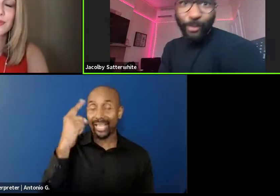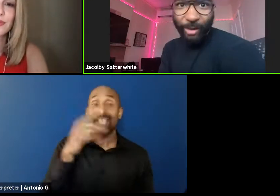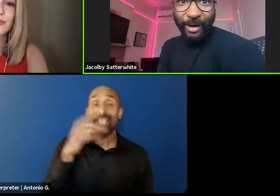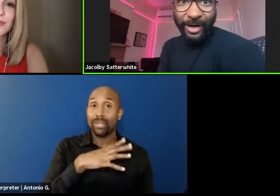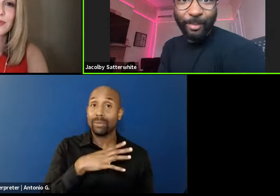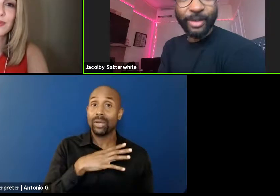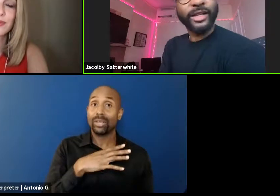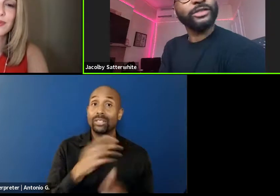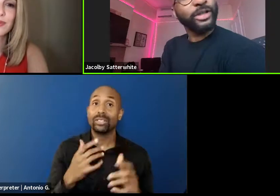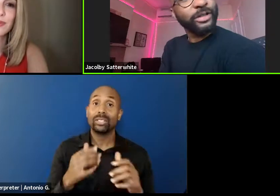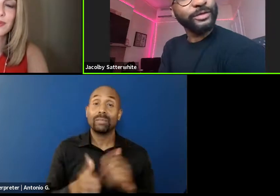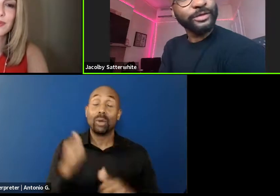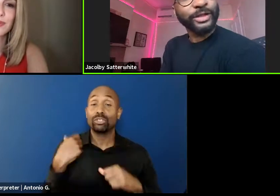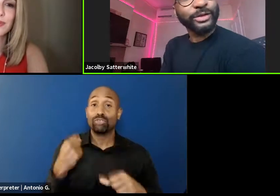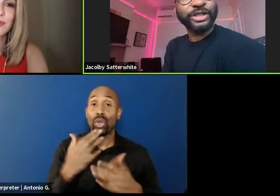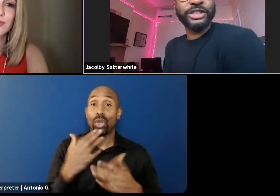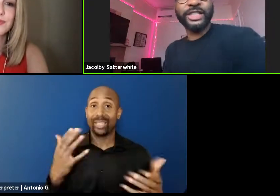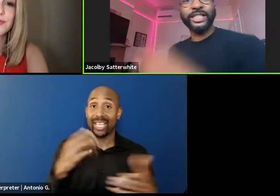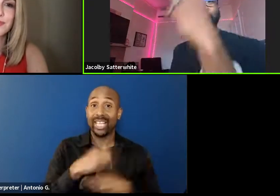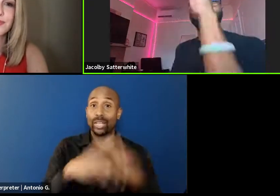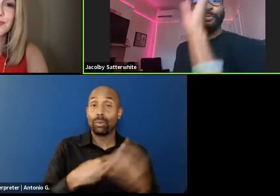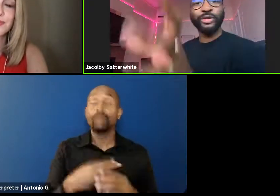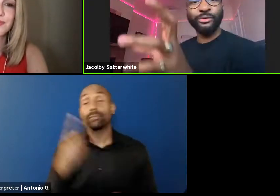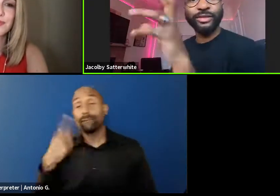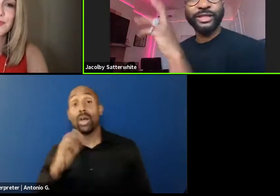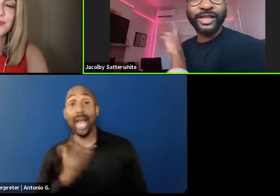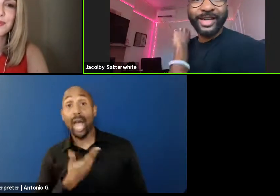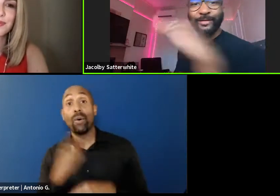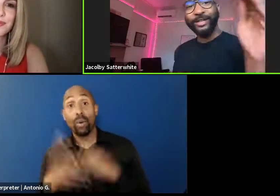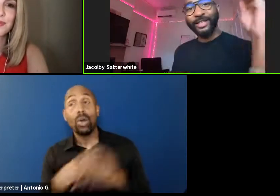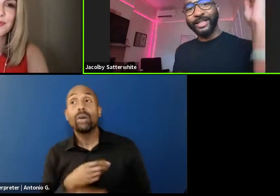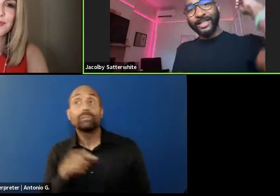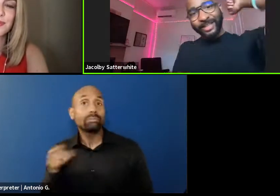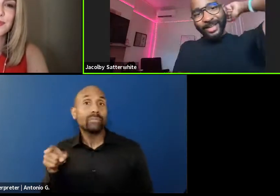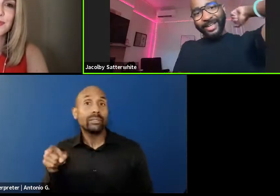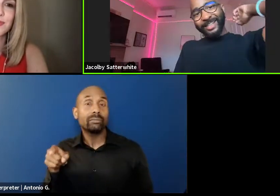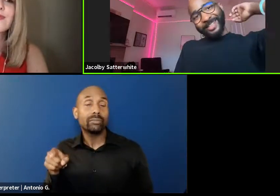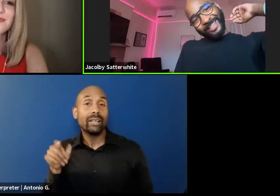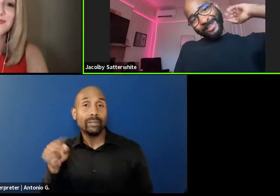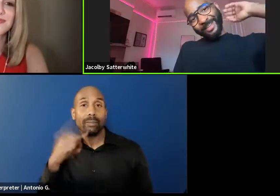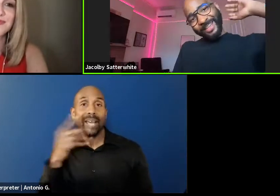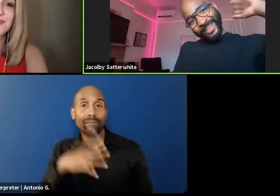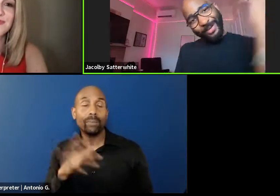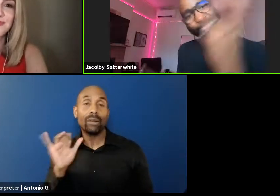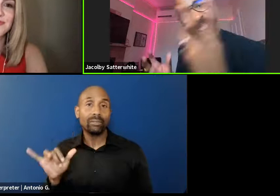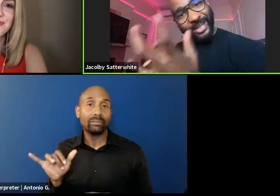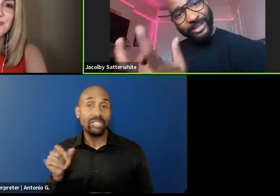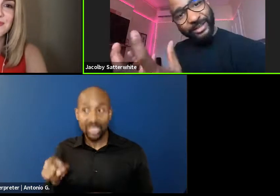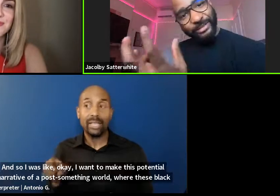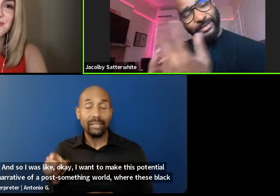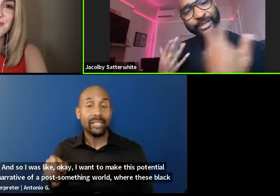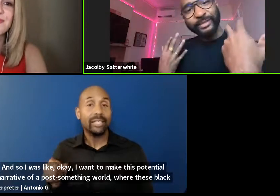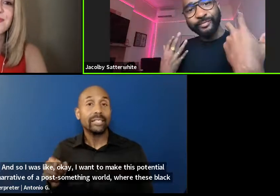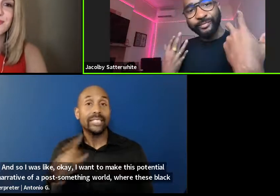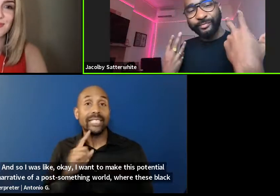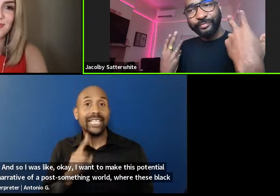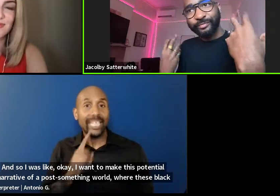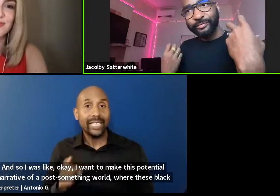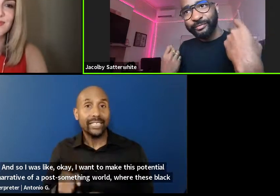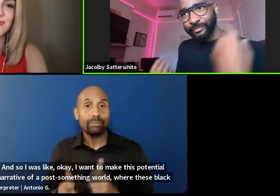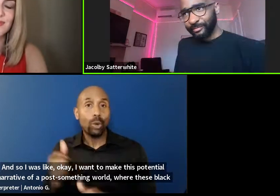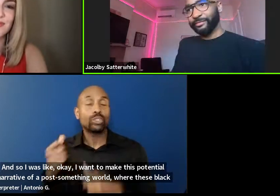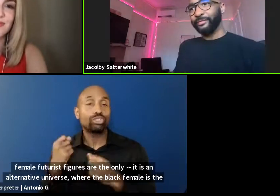strongest in our world right now, but the alternative universe where she is immune to everything, like every kind of